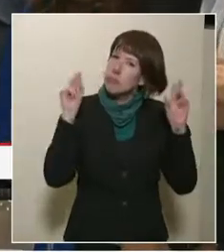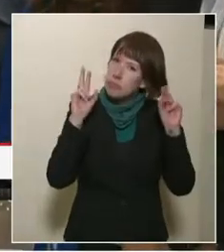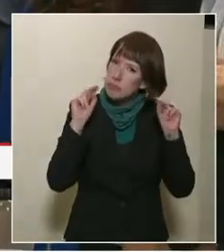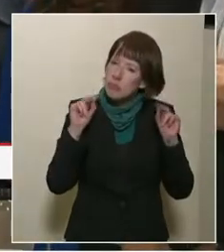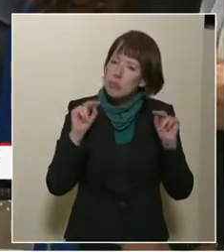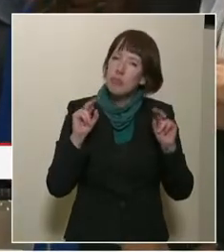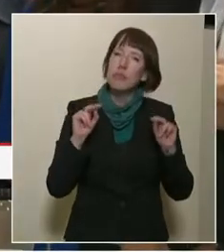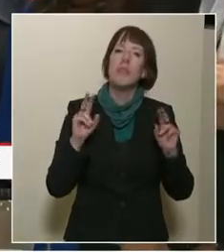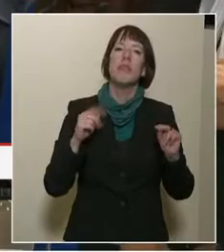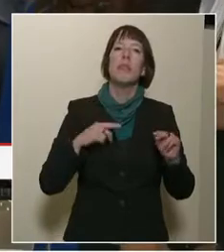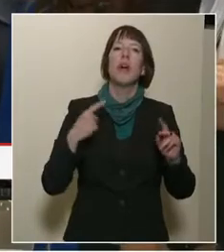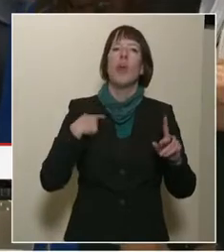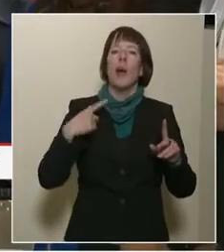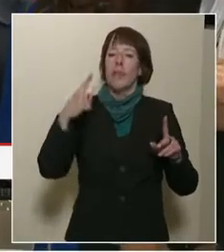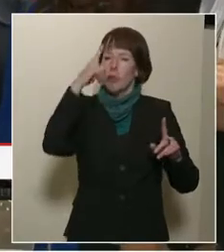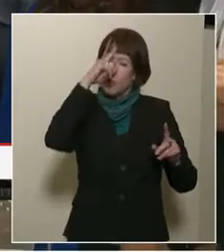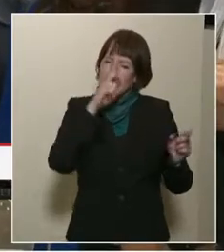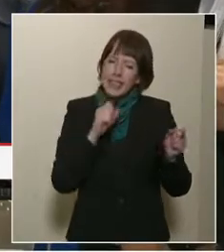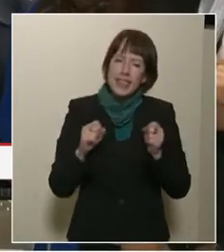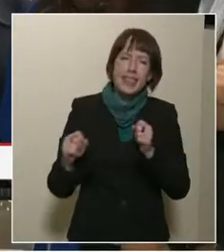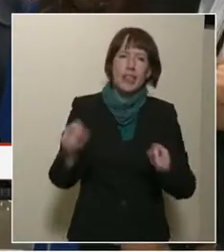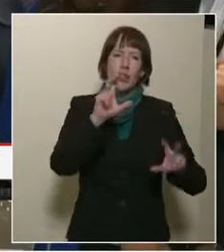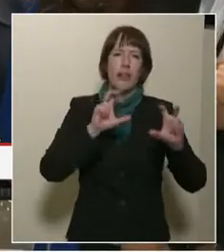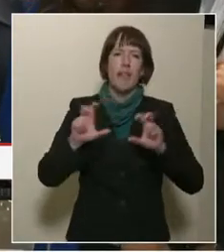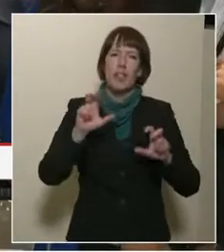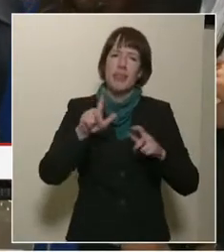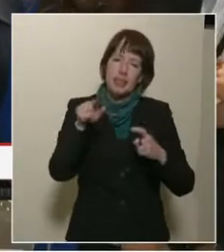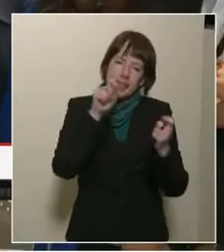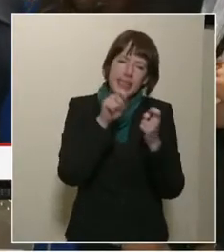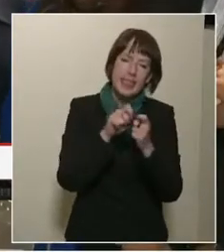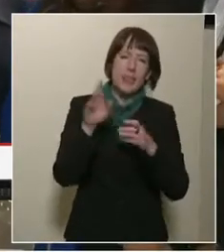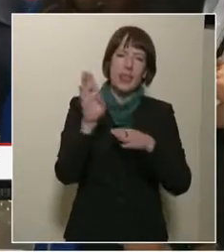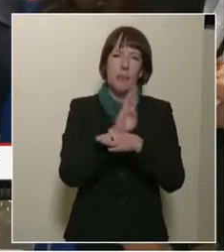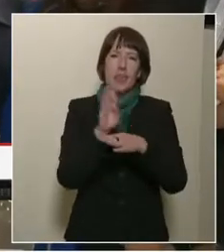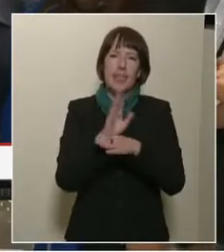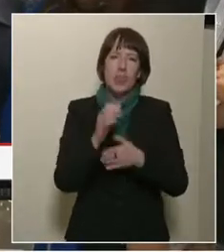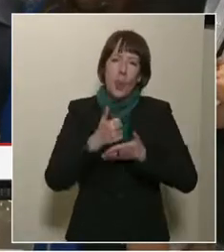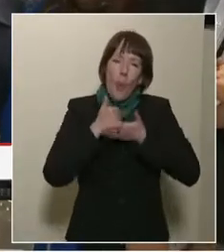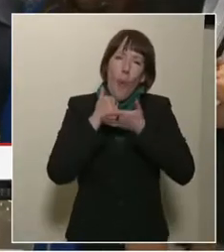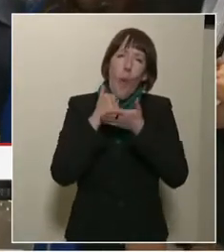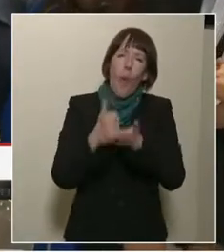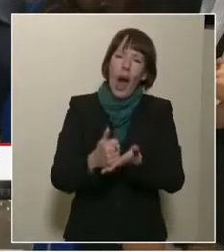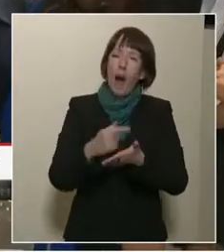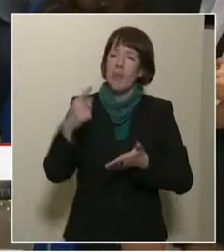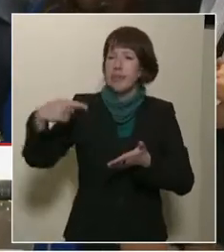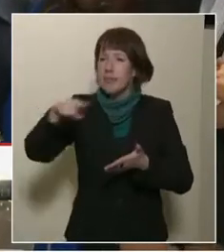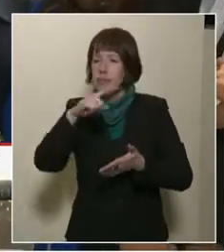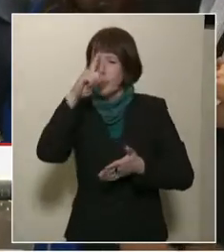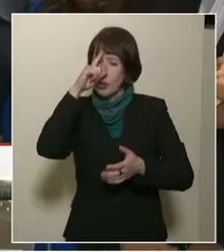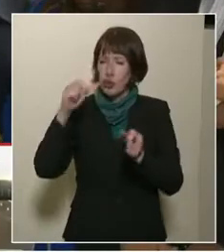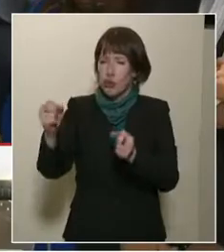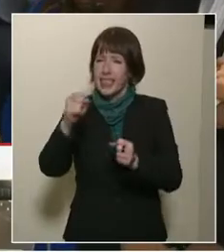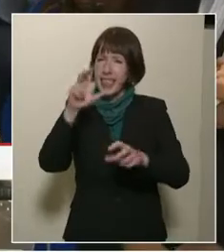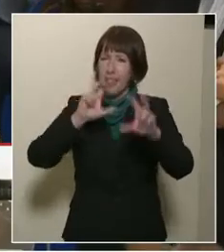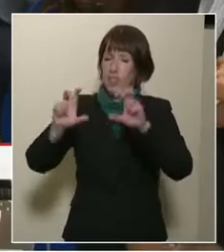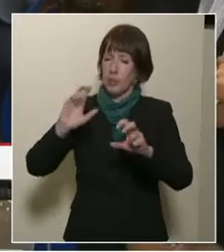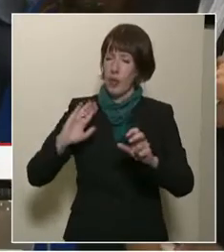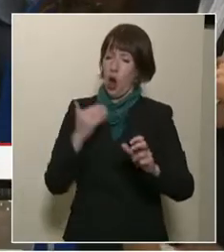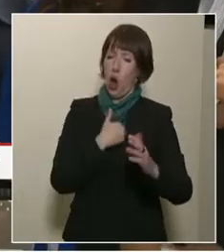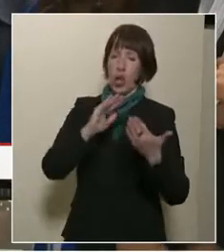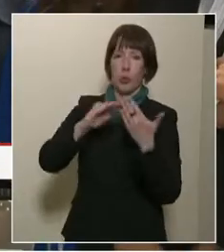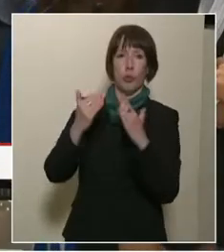been making strategic investments in your business so you can make strategic investments in our communities and